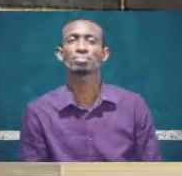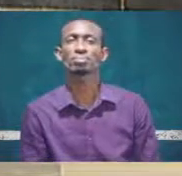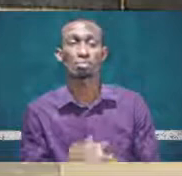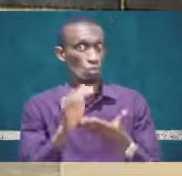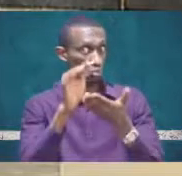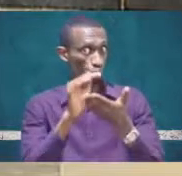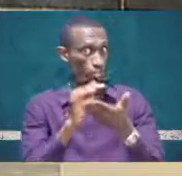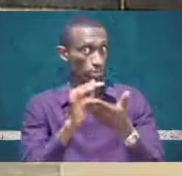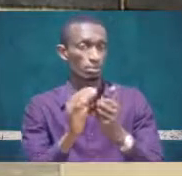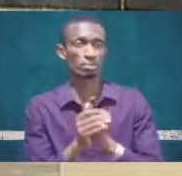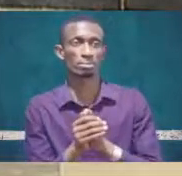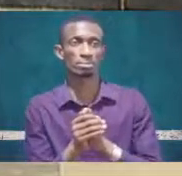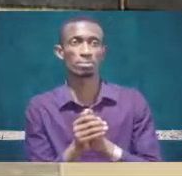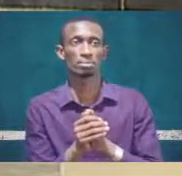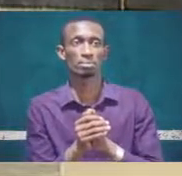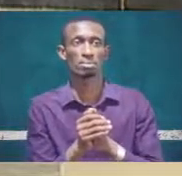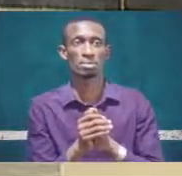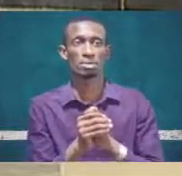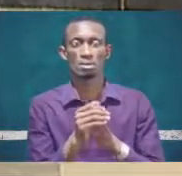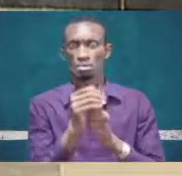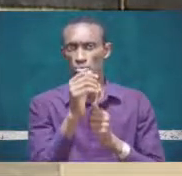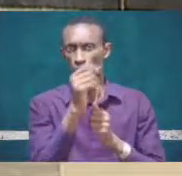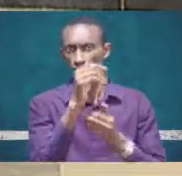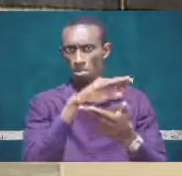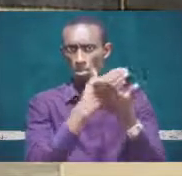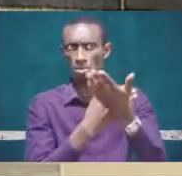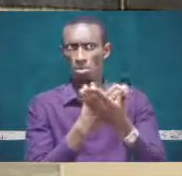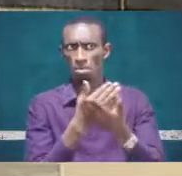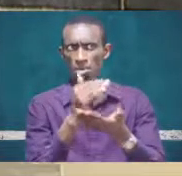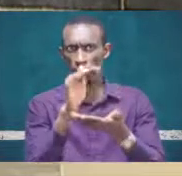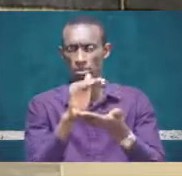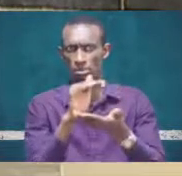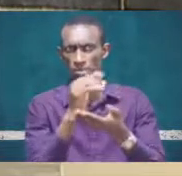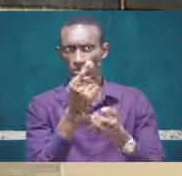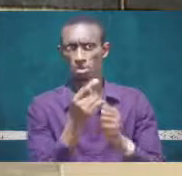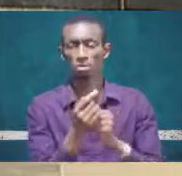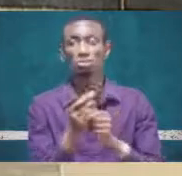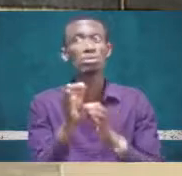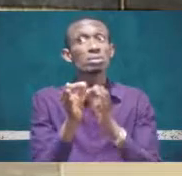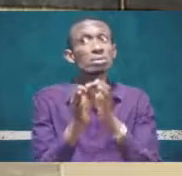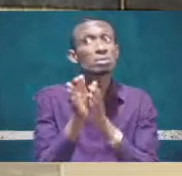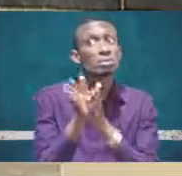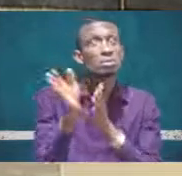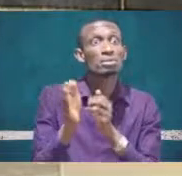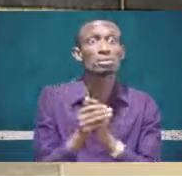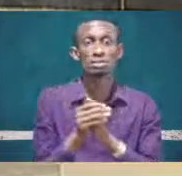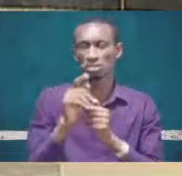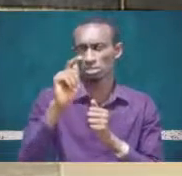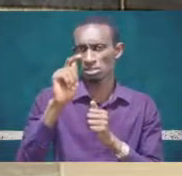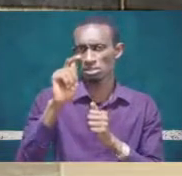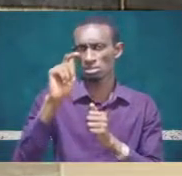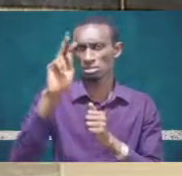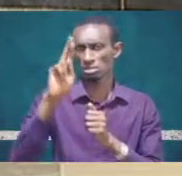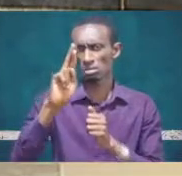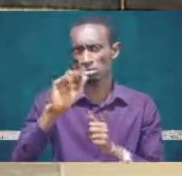power by 1 and introducing this trigonometric